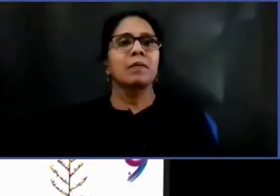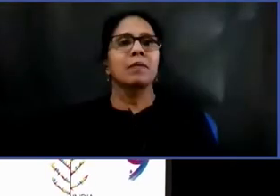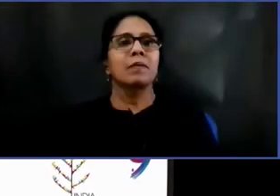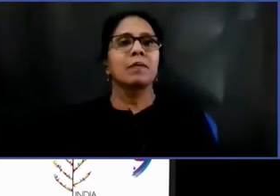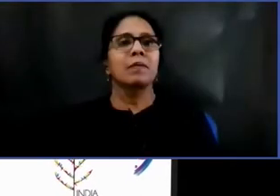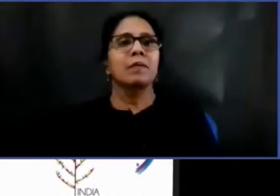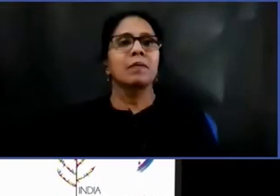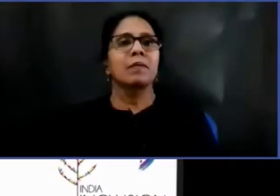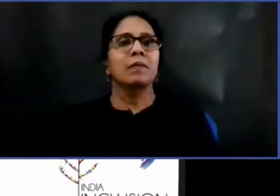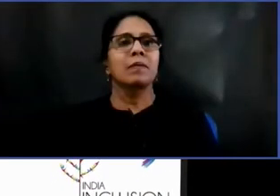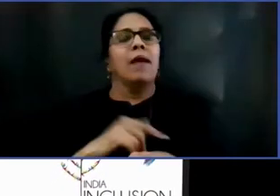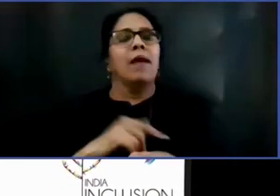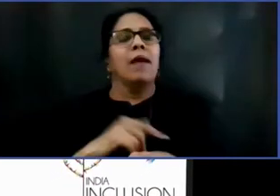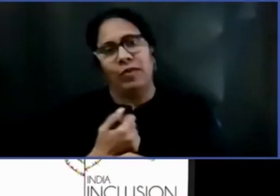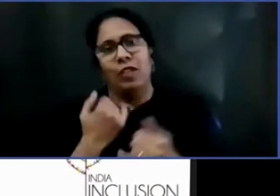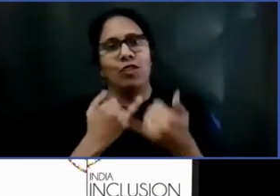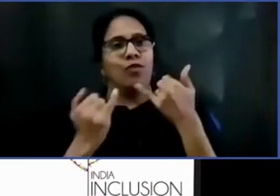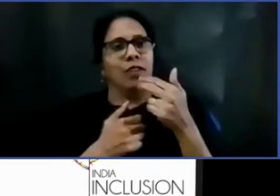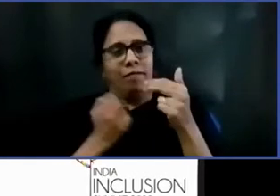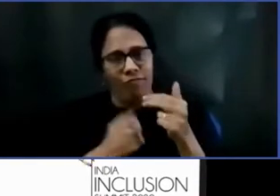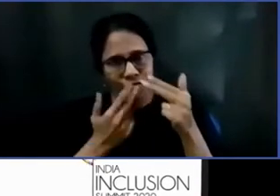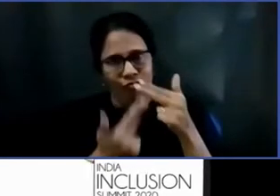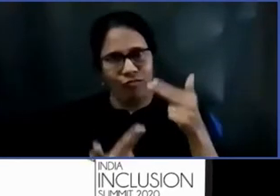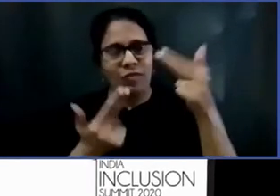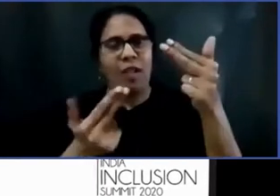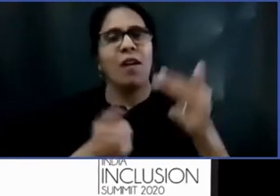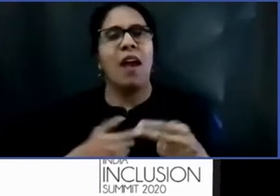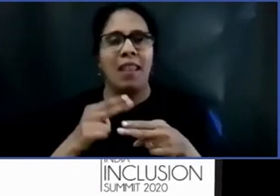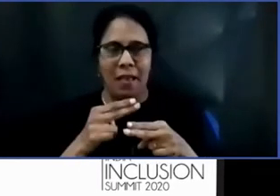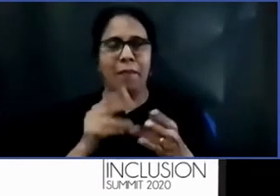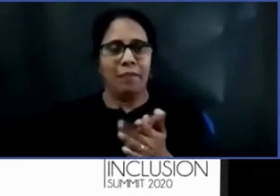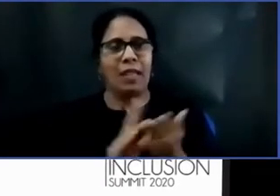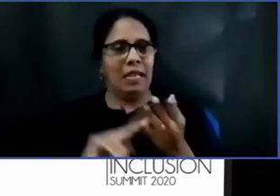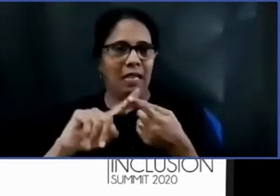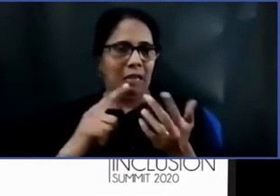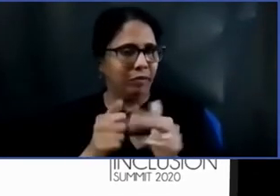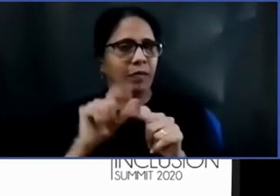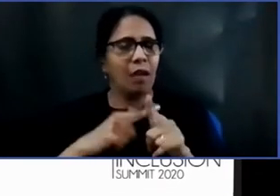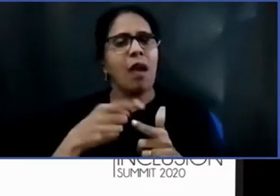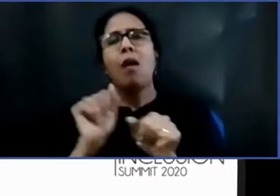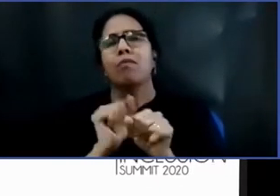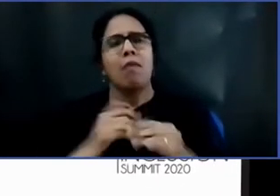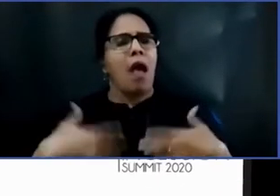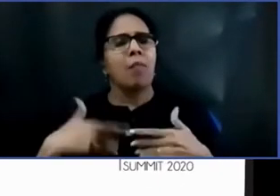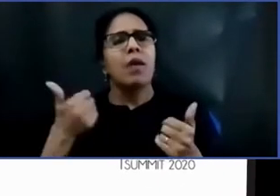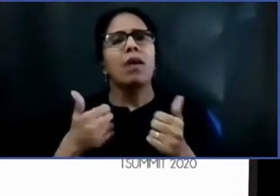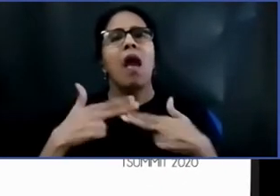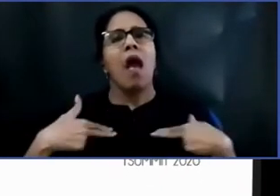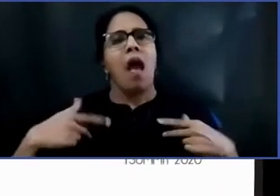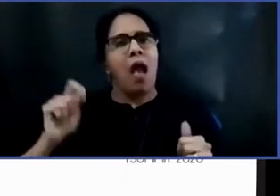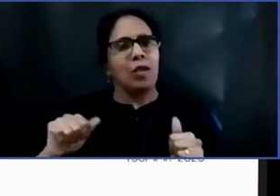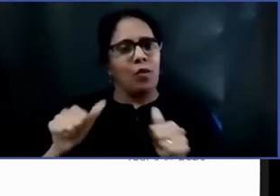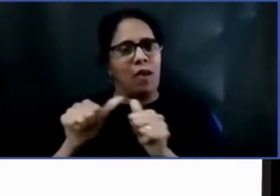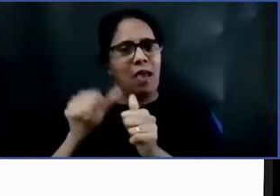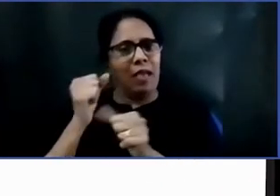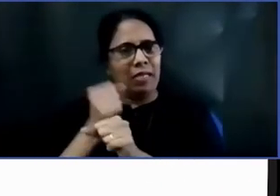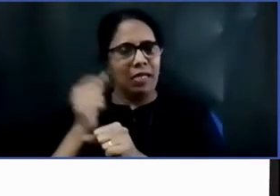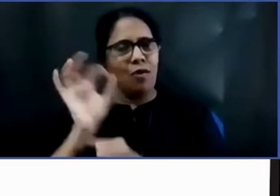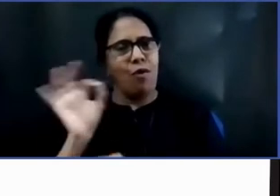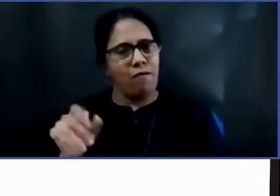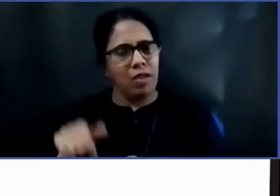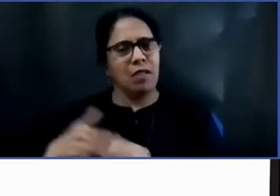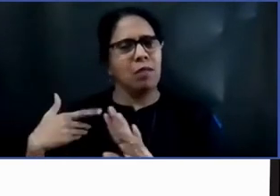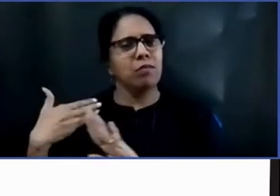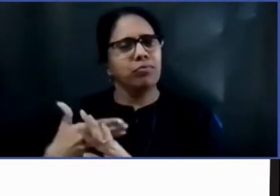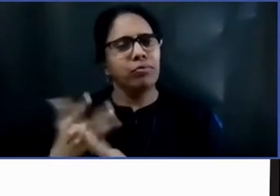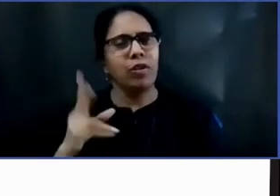I'm Neeraj George Baby from Alua, Kerala, happily working as an assistant at the Office of Advocate General since 2012.